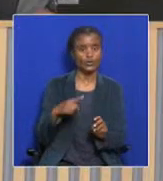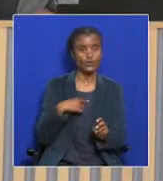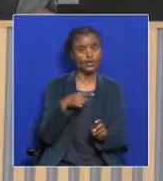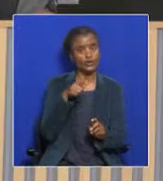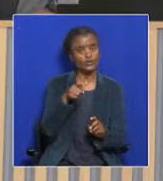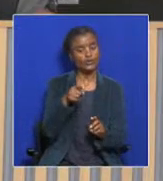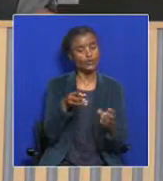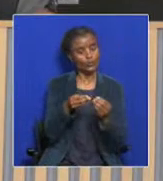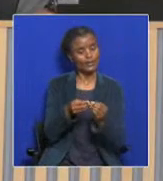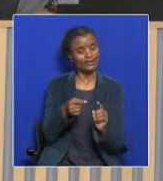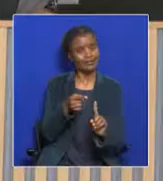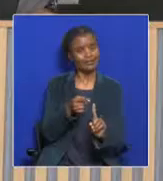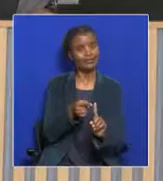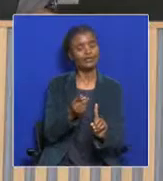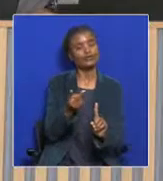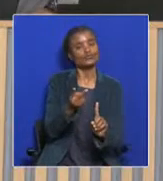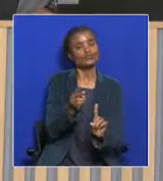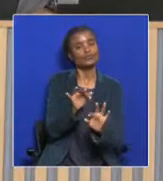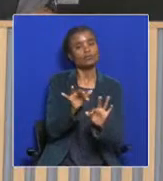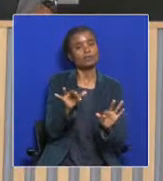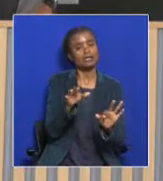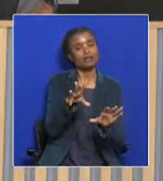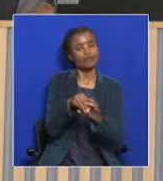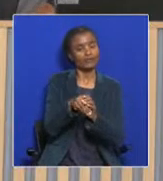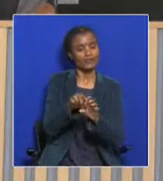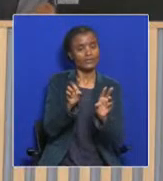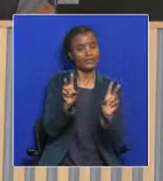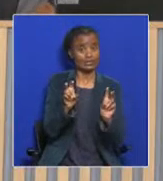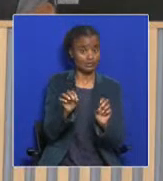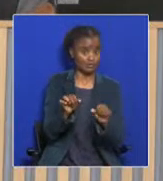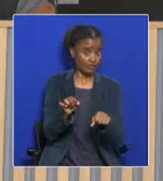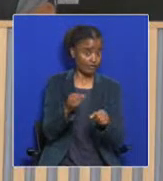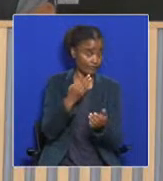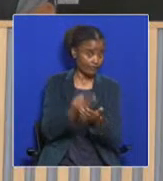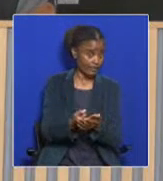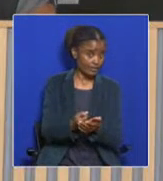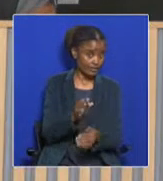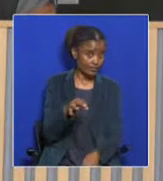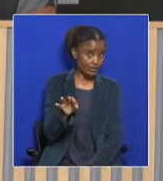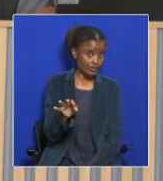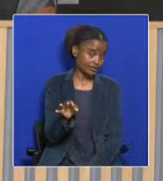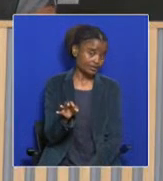matter. Fact, right? That is a fact. Thank you.